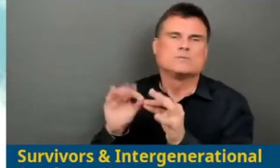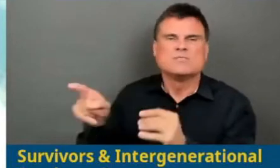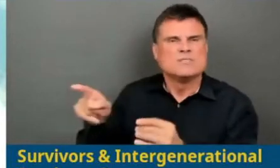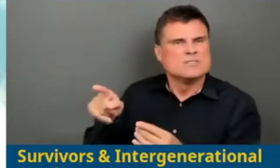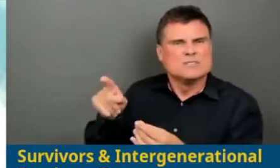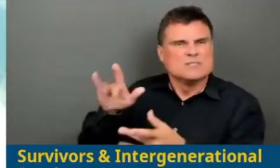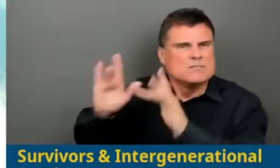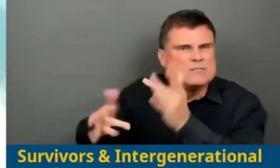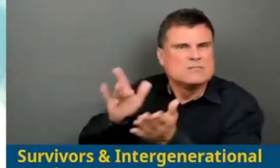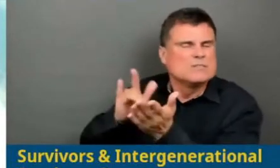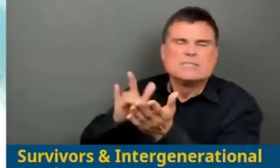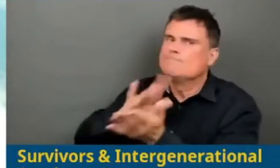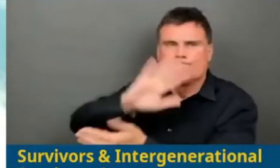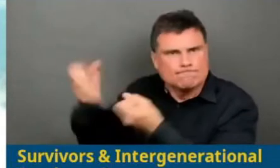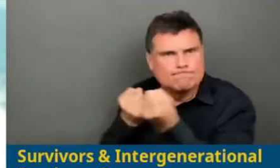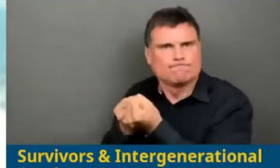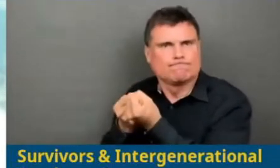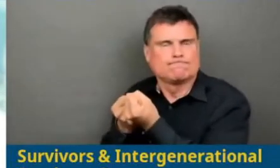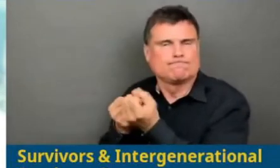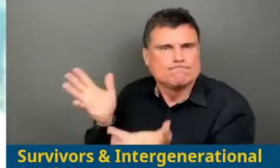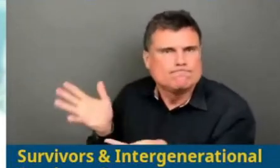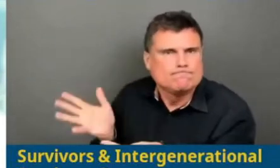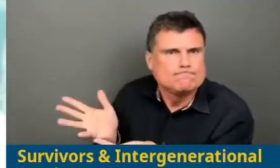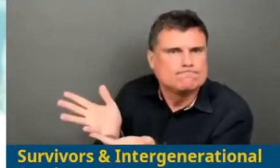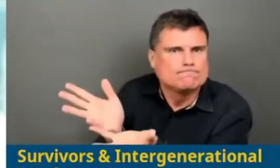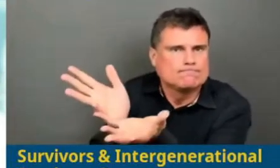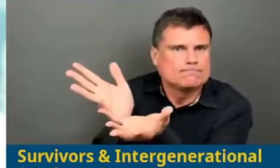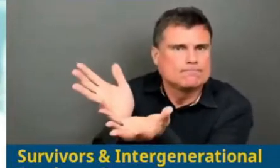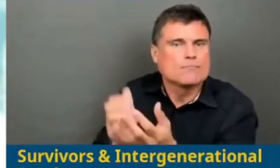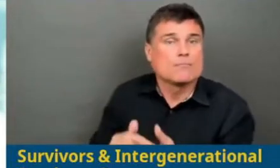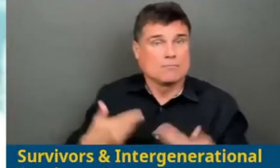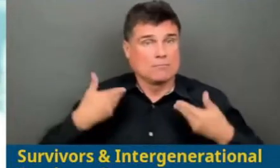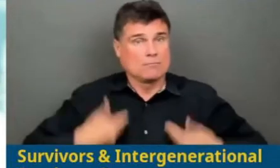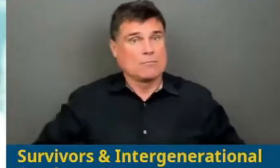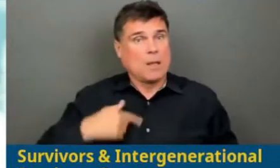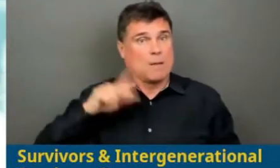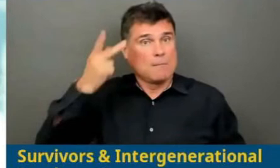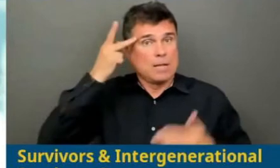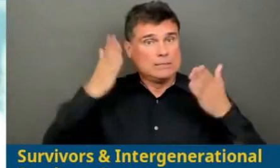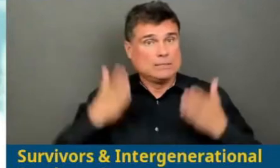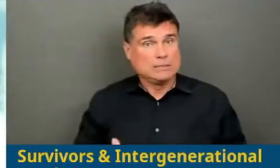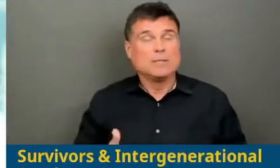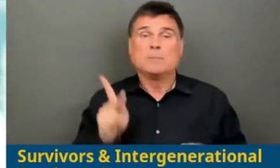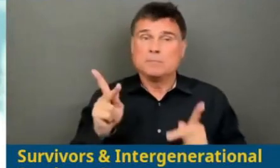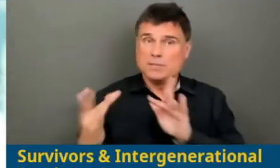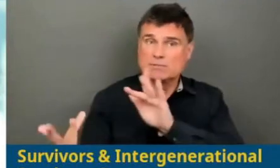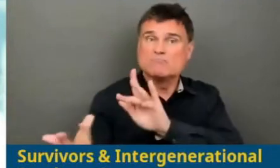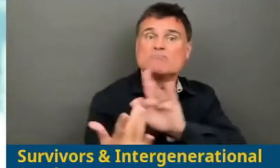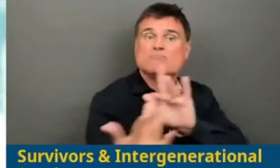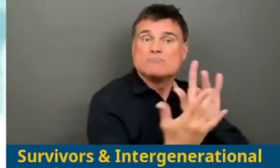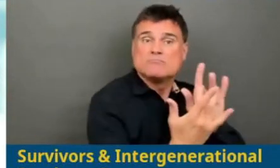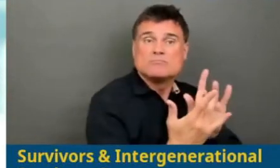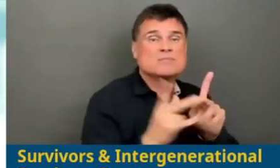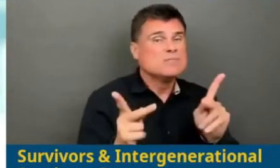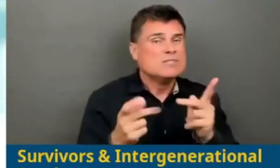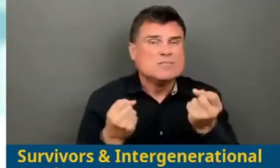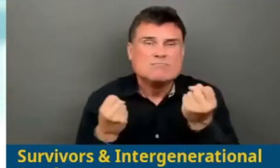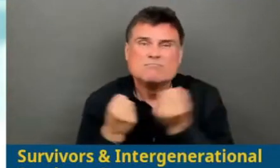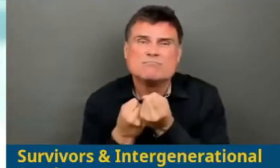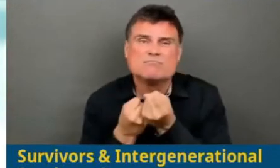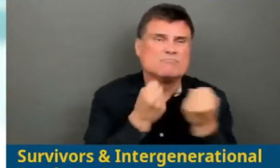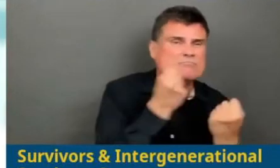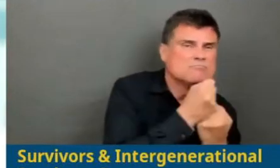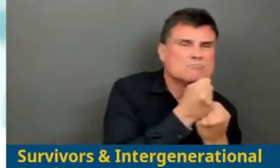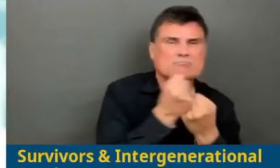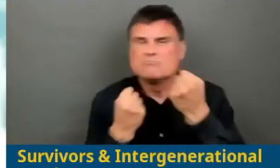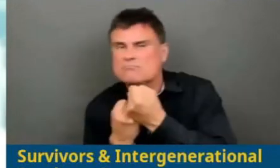know that as the MLA people have reached out, they are holding on to one another like never before. But we